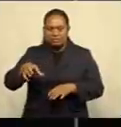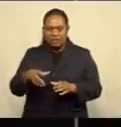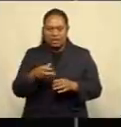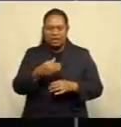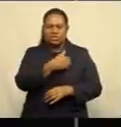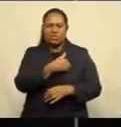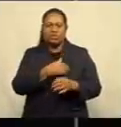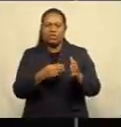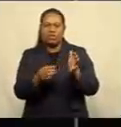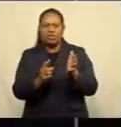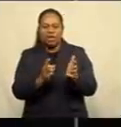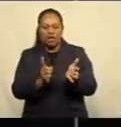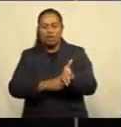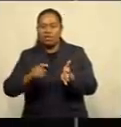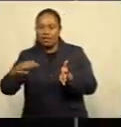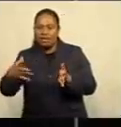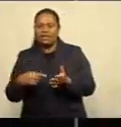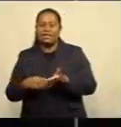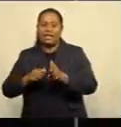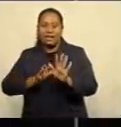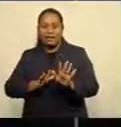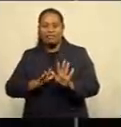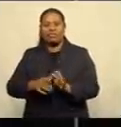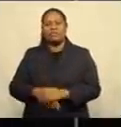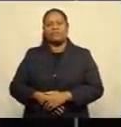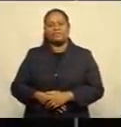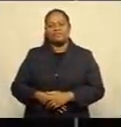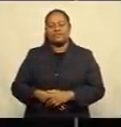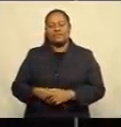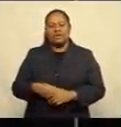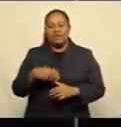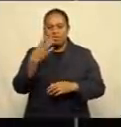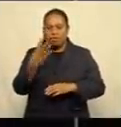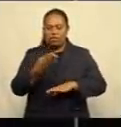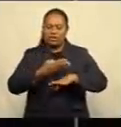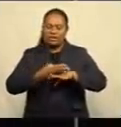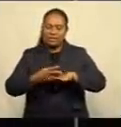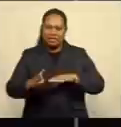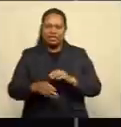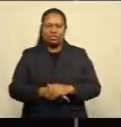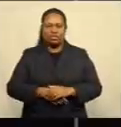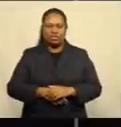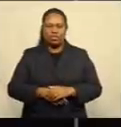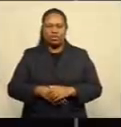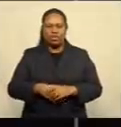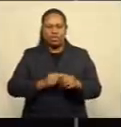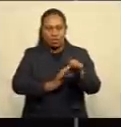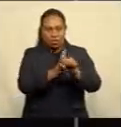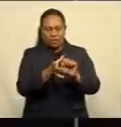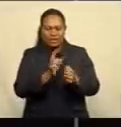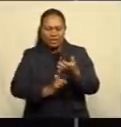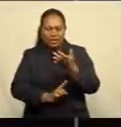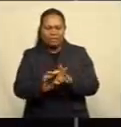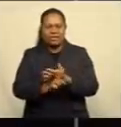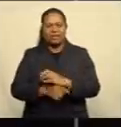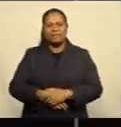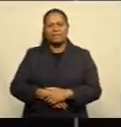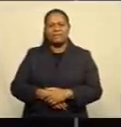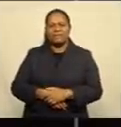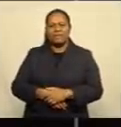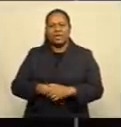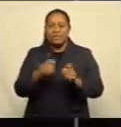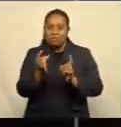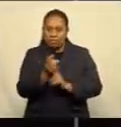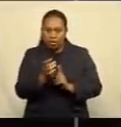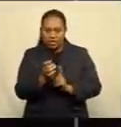Wenendoi to Longani village from tomorrow, 4 new cases of COVID-19 and only essential services to